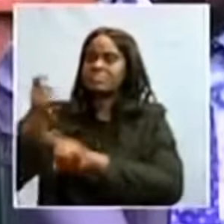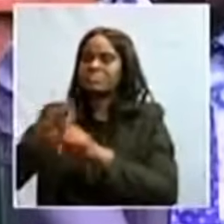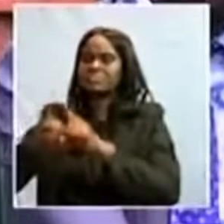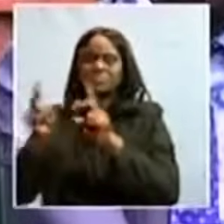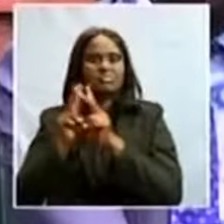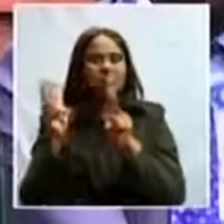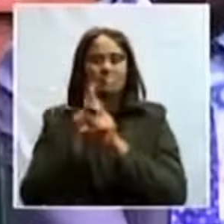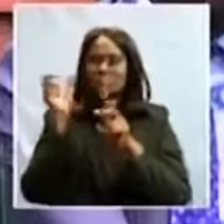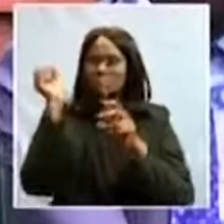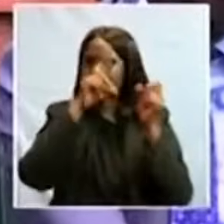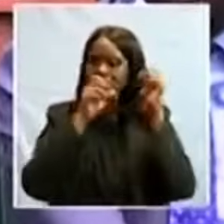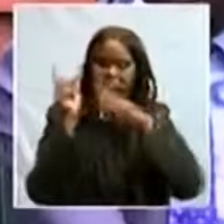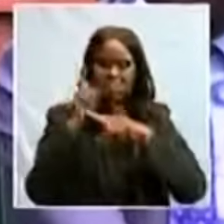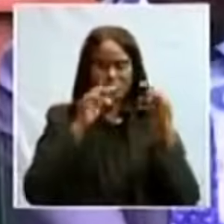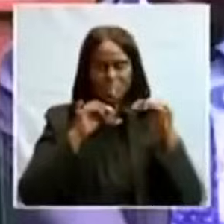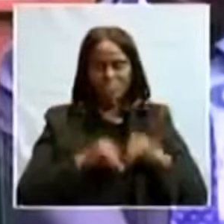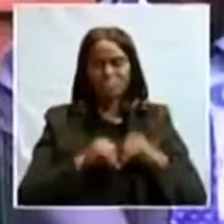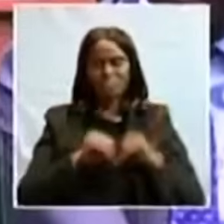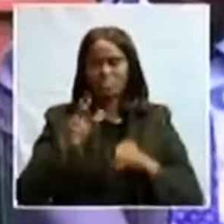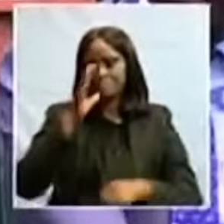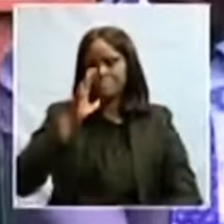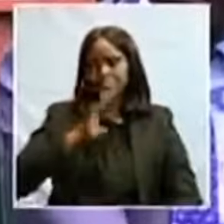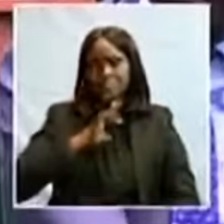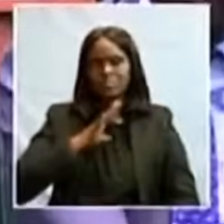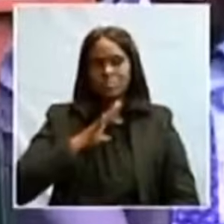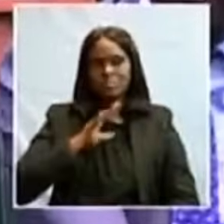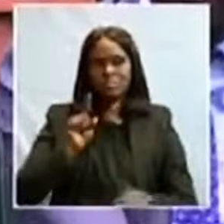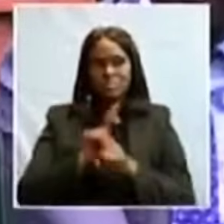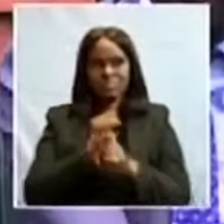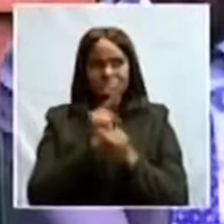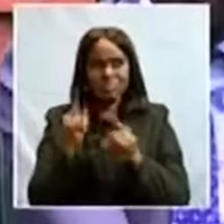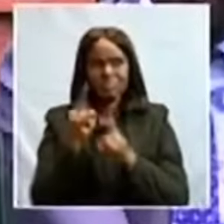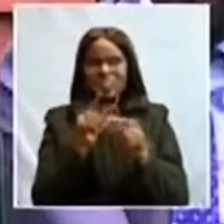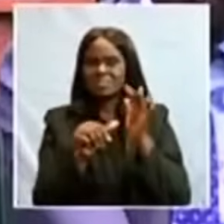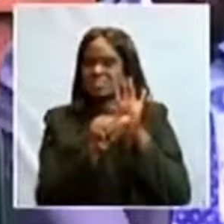very disheartening. Madam,